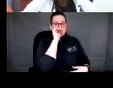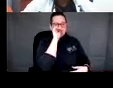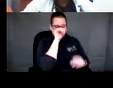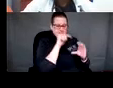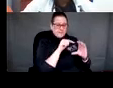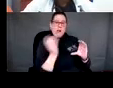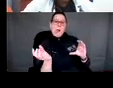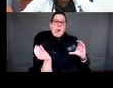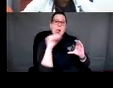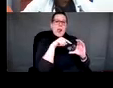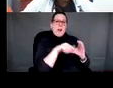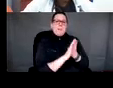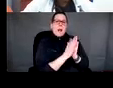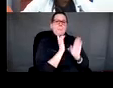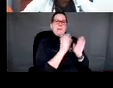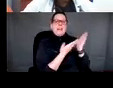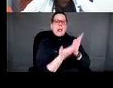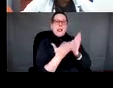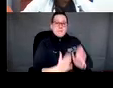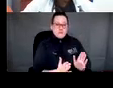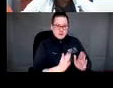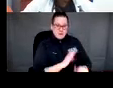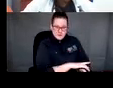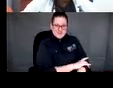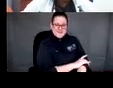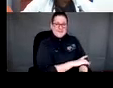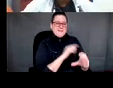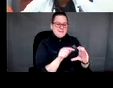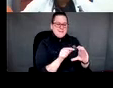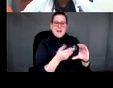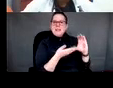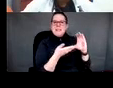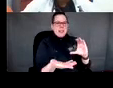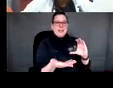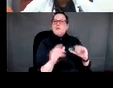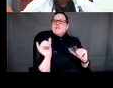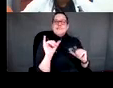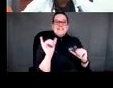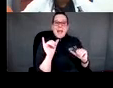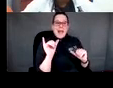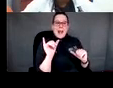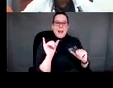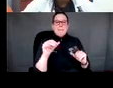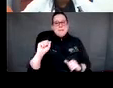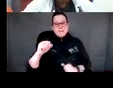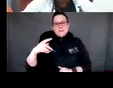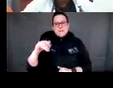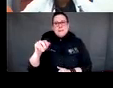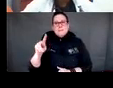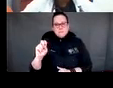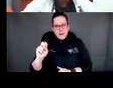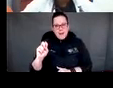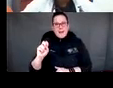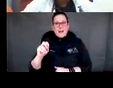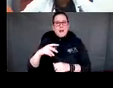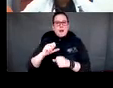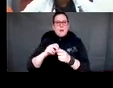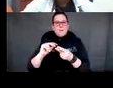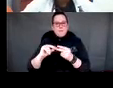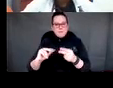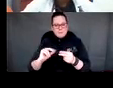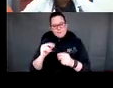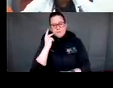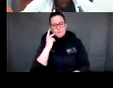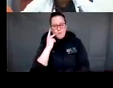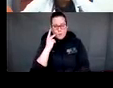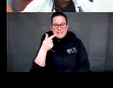delivery system. And what it's delivering is the same thing. It's delivering the spike protein gene with instructions for the body to